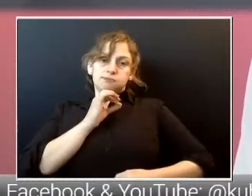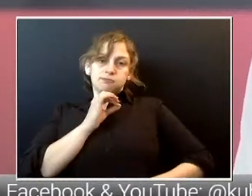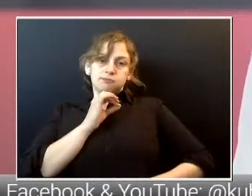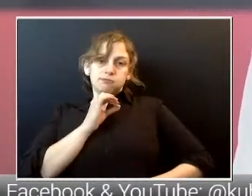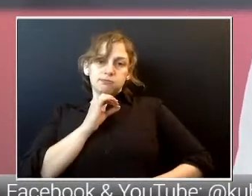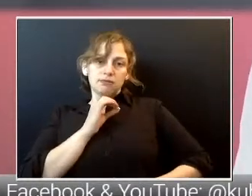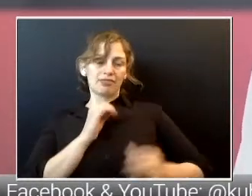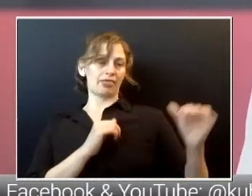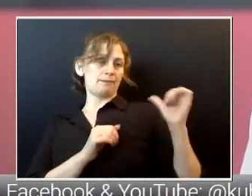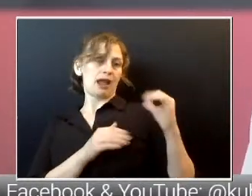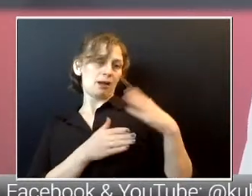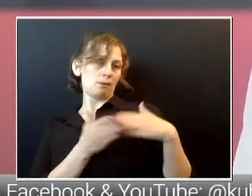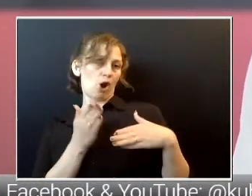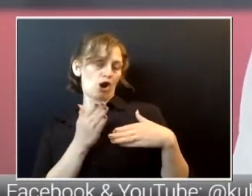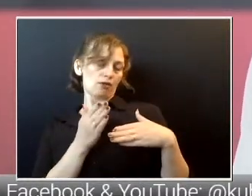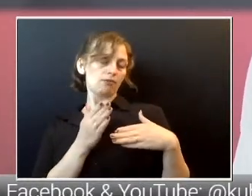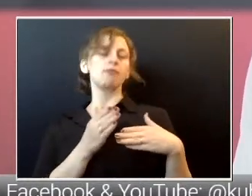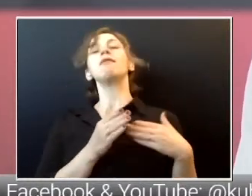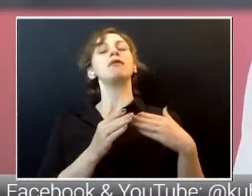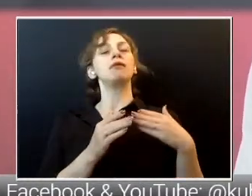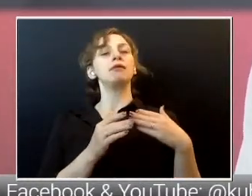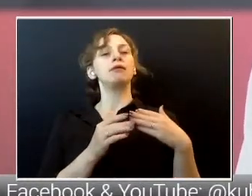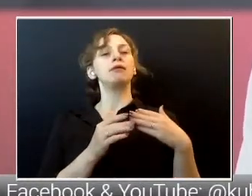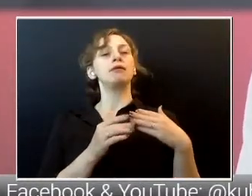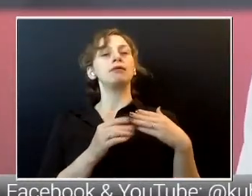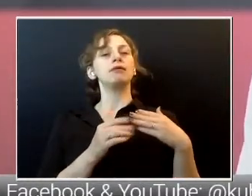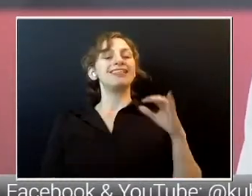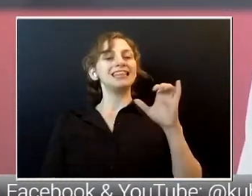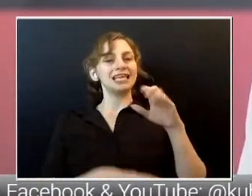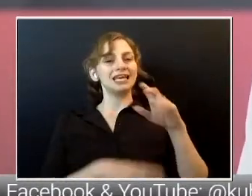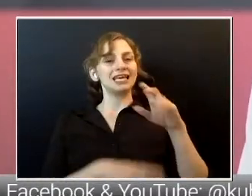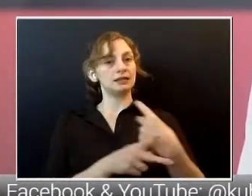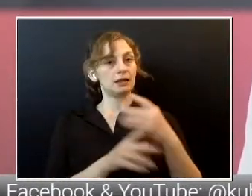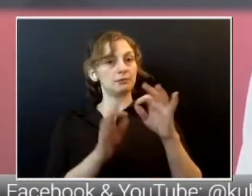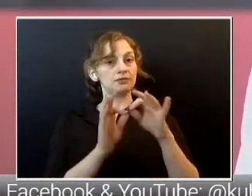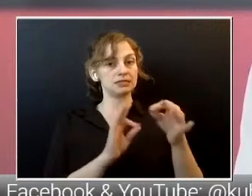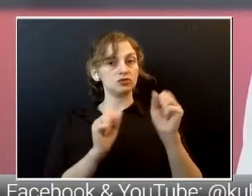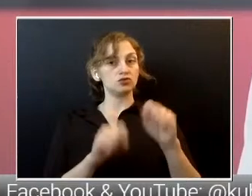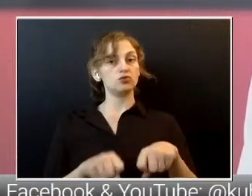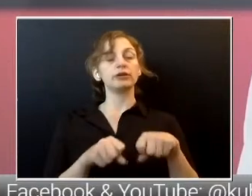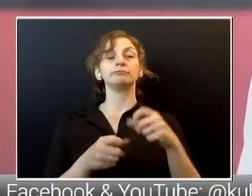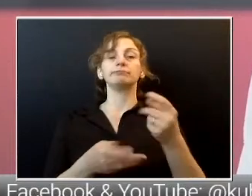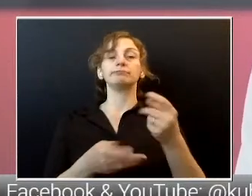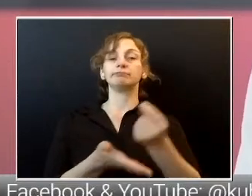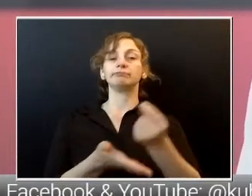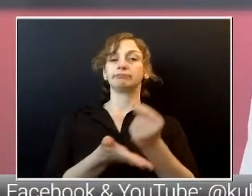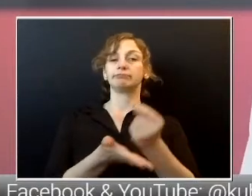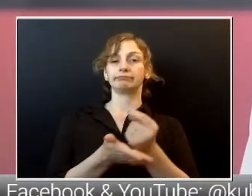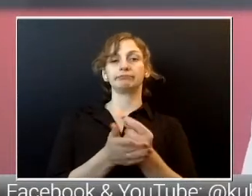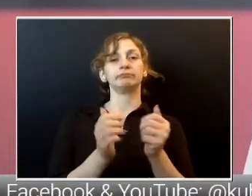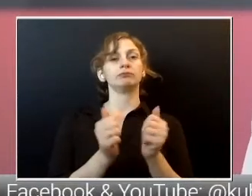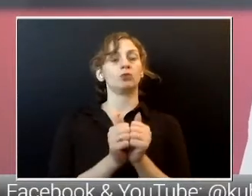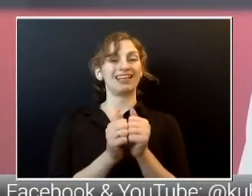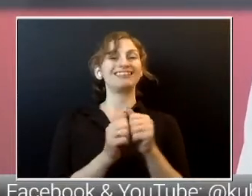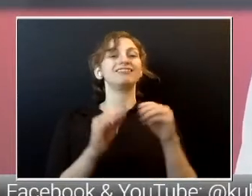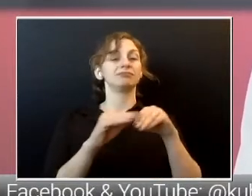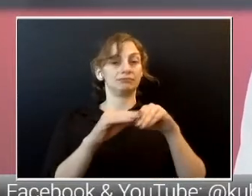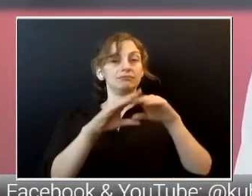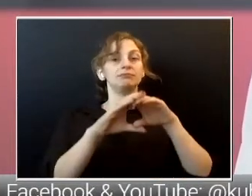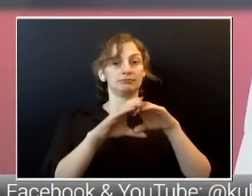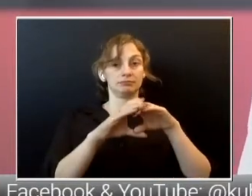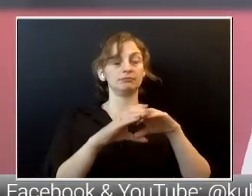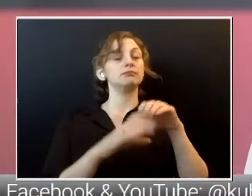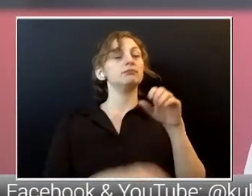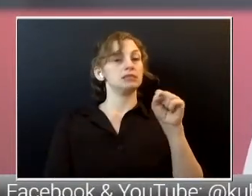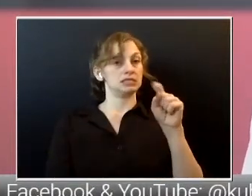abdomen. That type of dissection can be treated with endovascular stents, and is